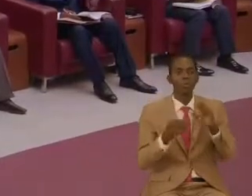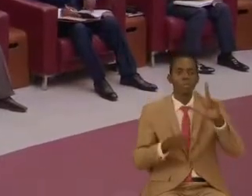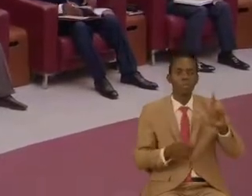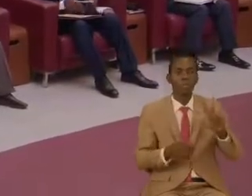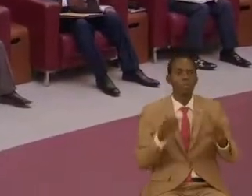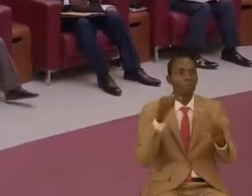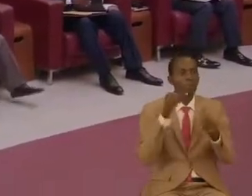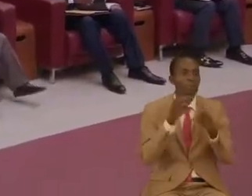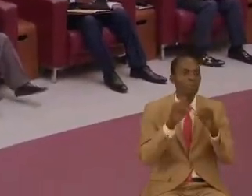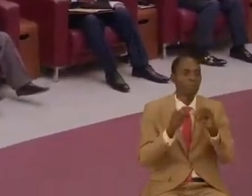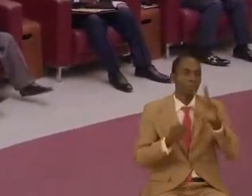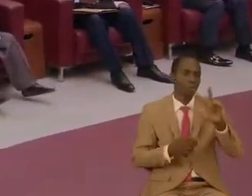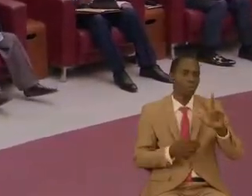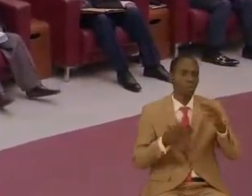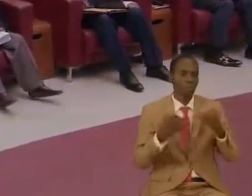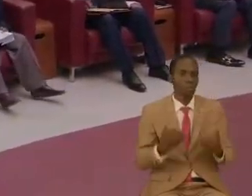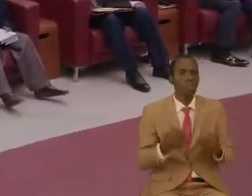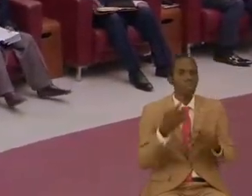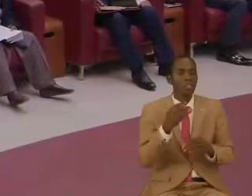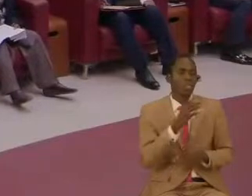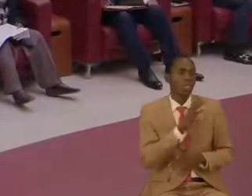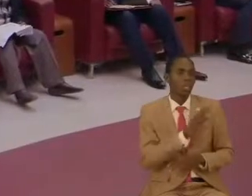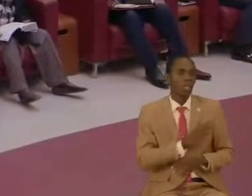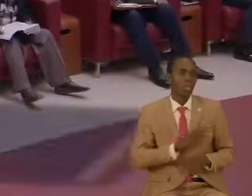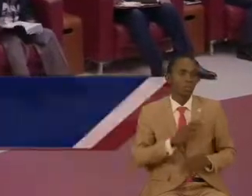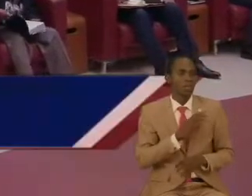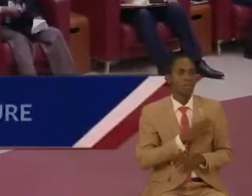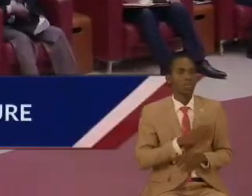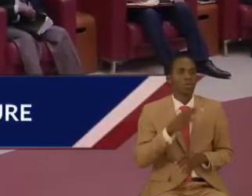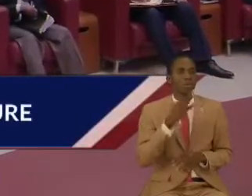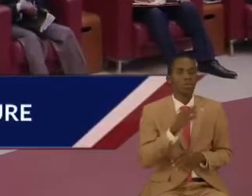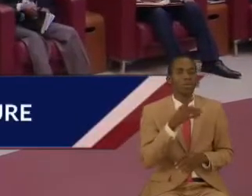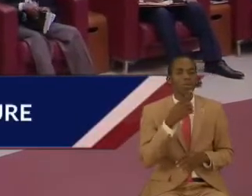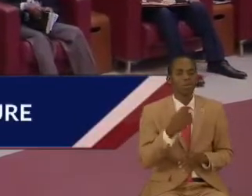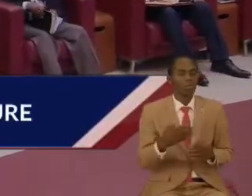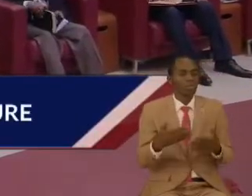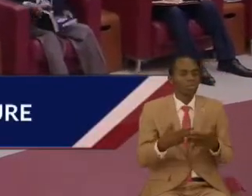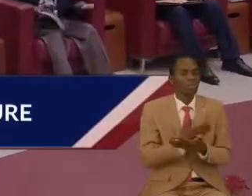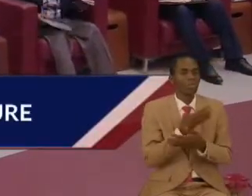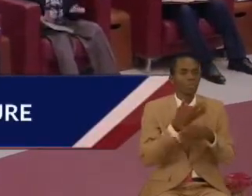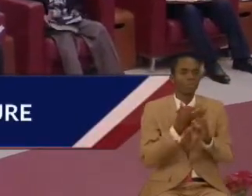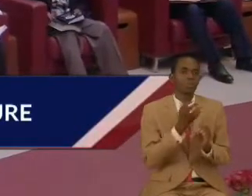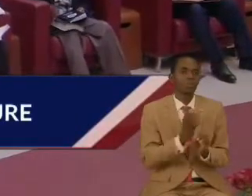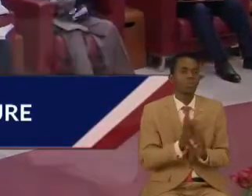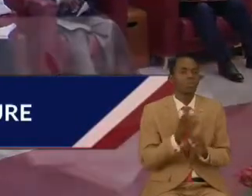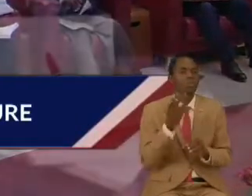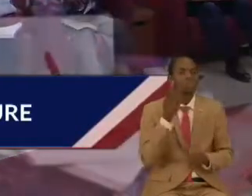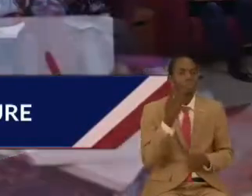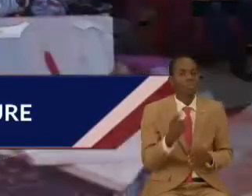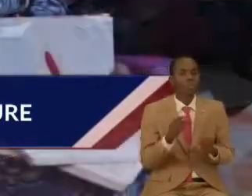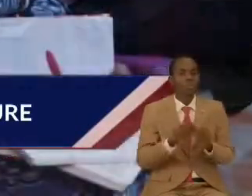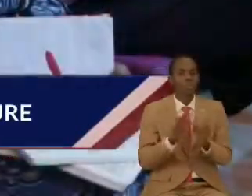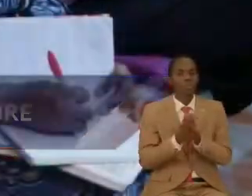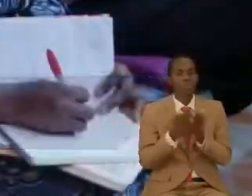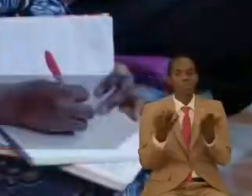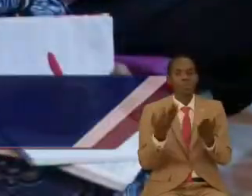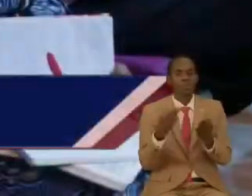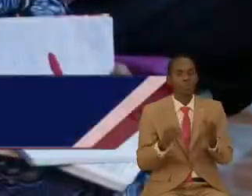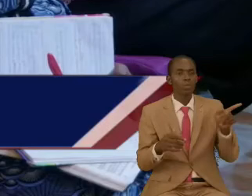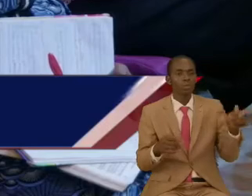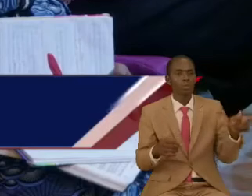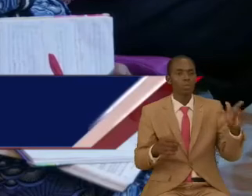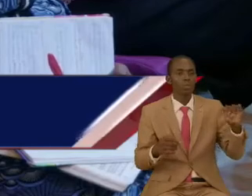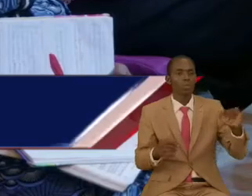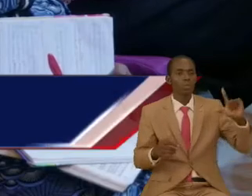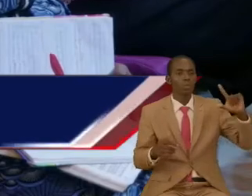here. Point number three, the character of the new creature. We come to Galatians chapter